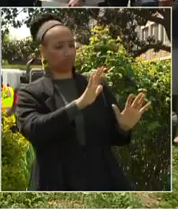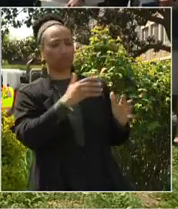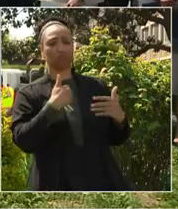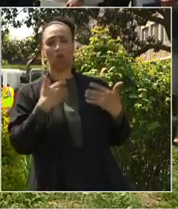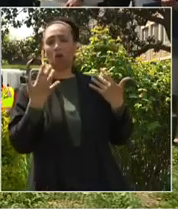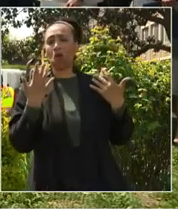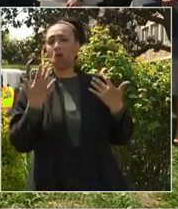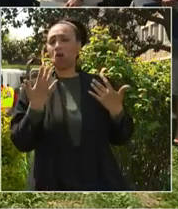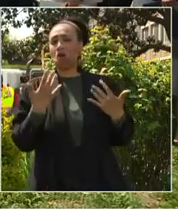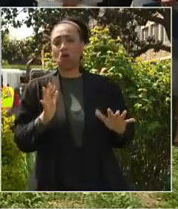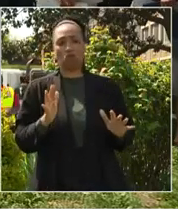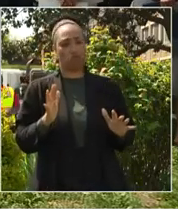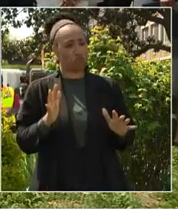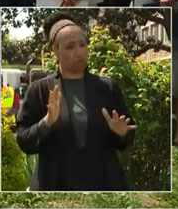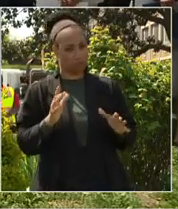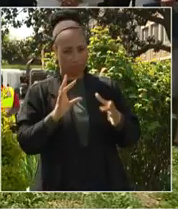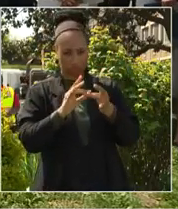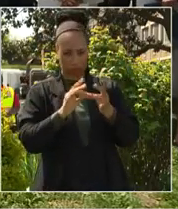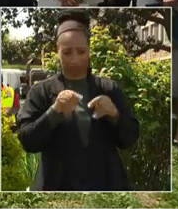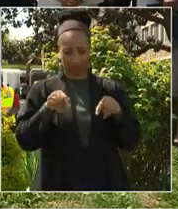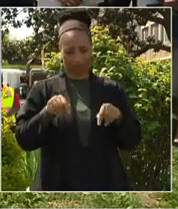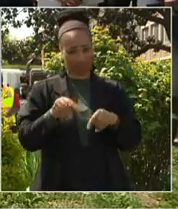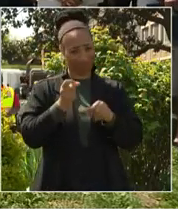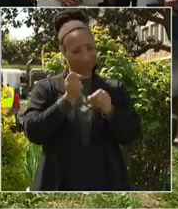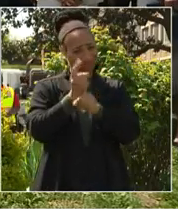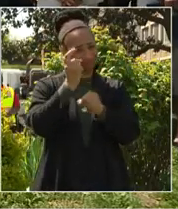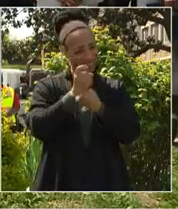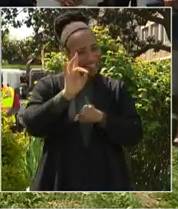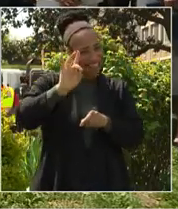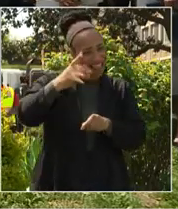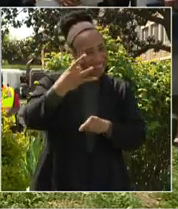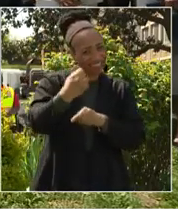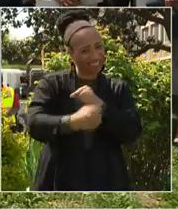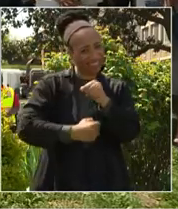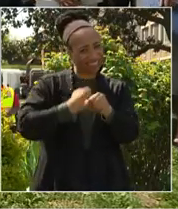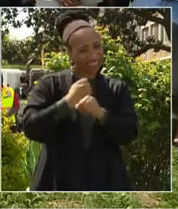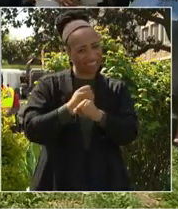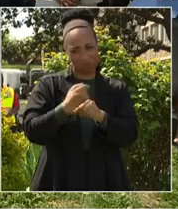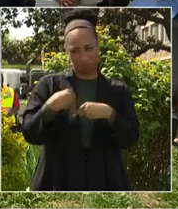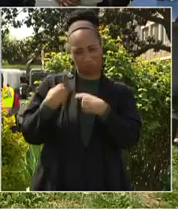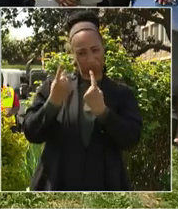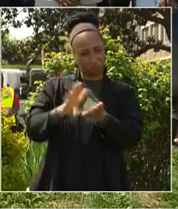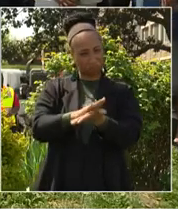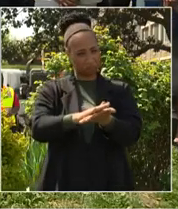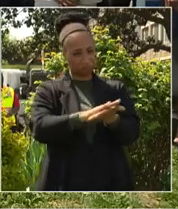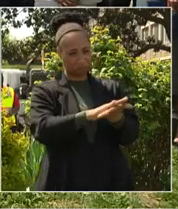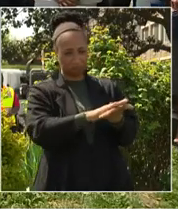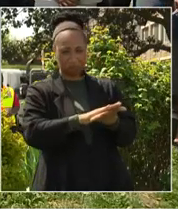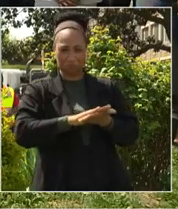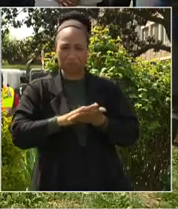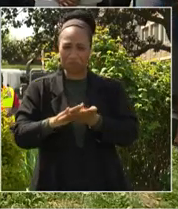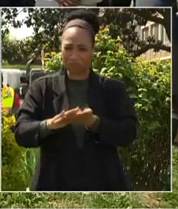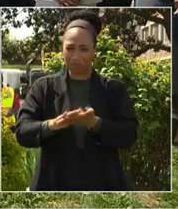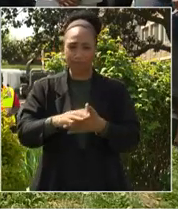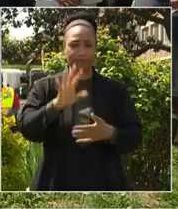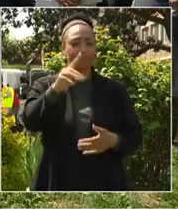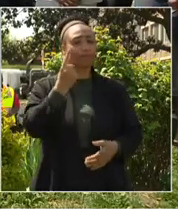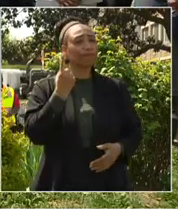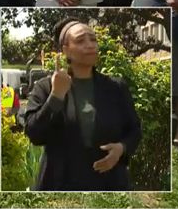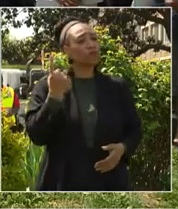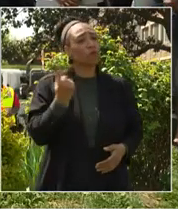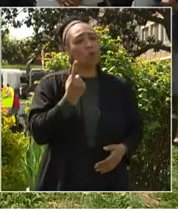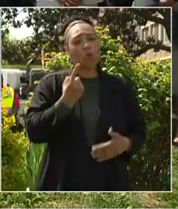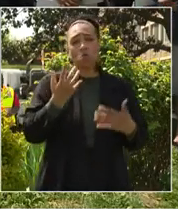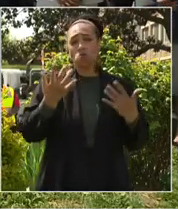that we've had an annual spring cleanup. We always look at calls for service, and when we're